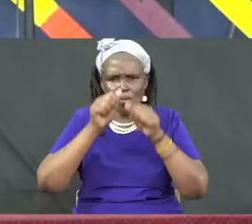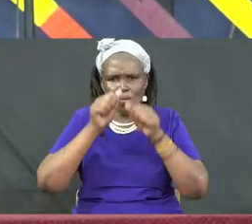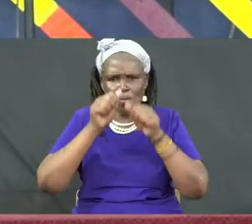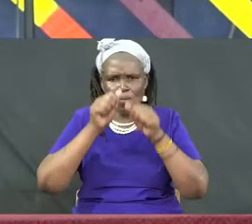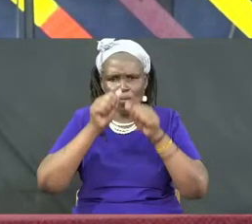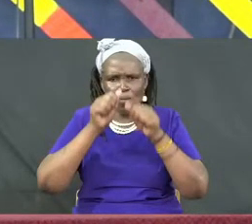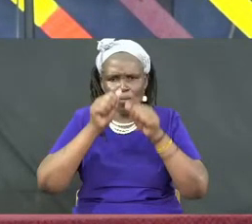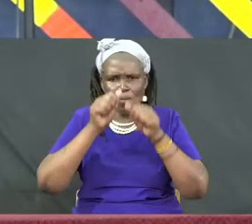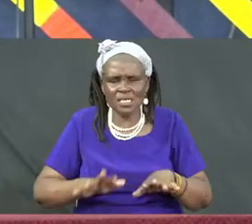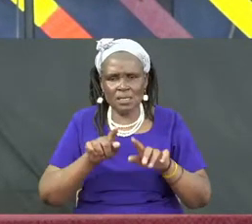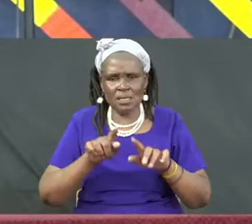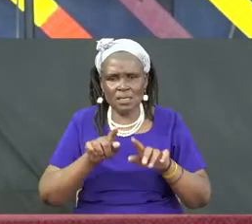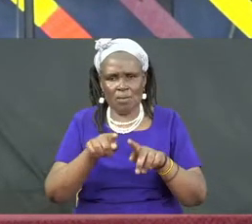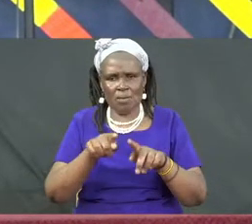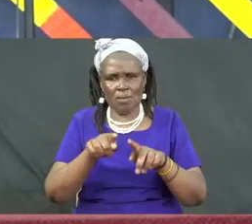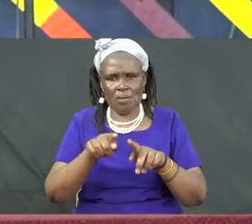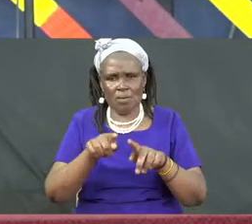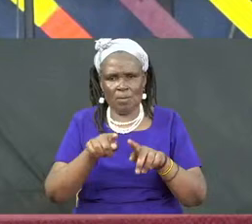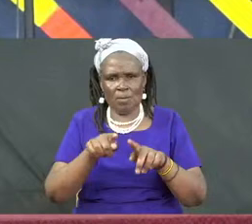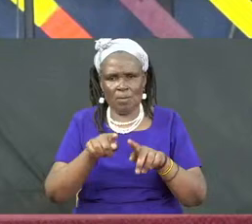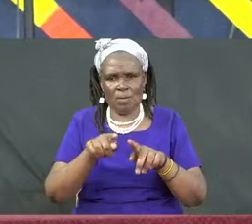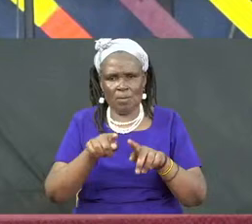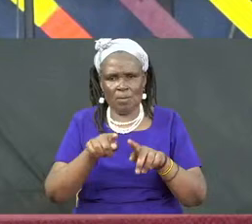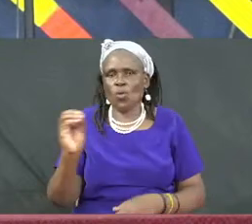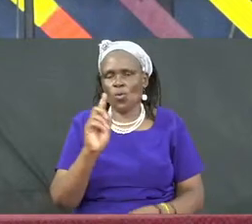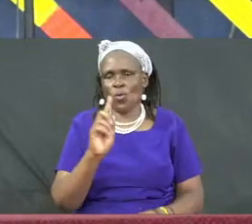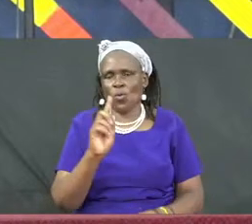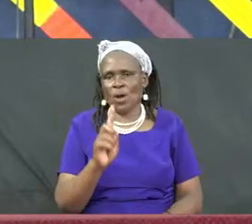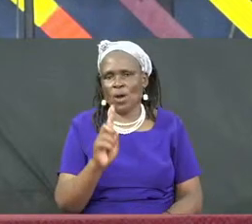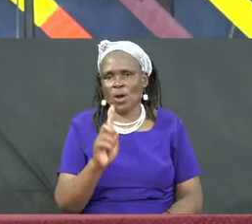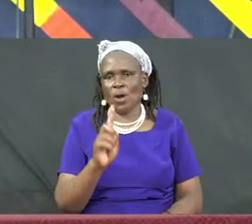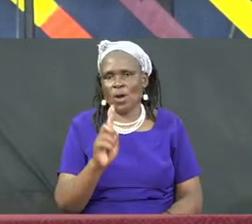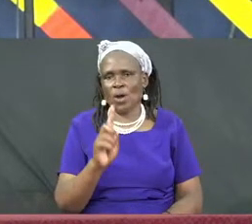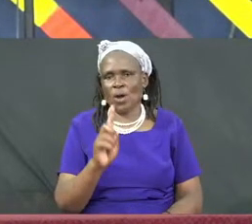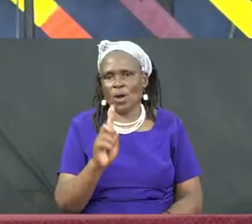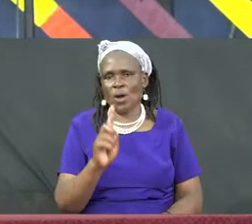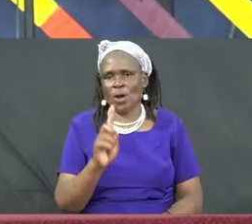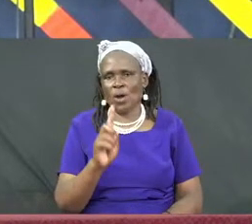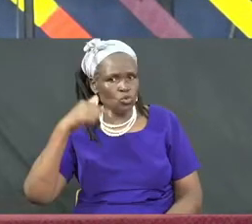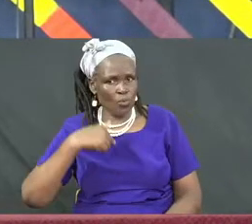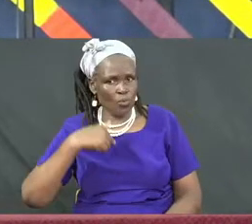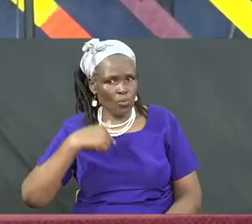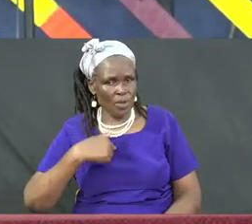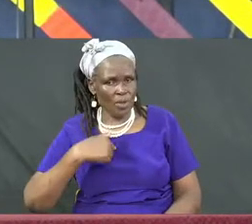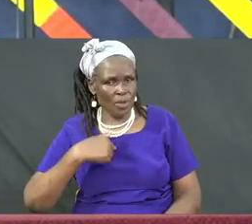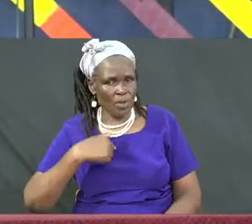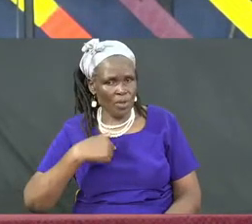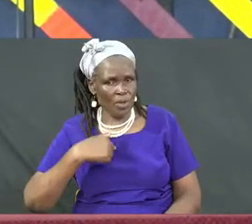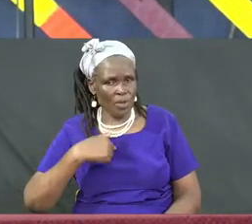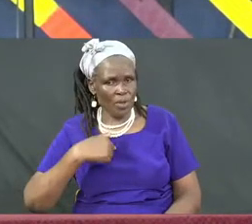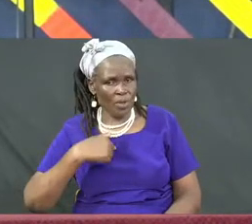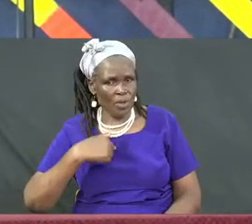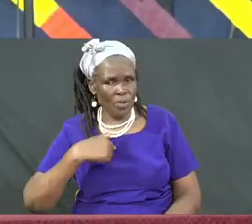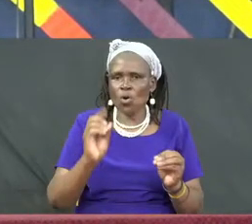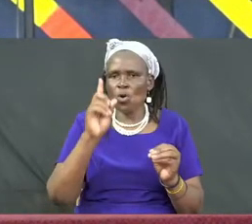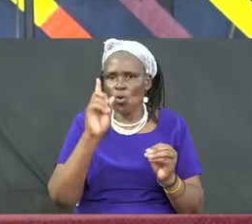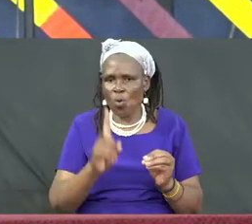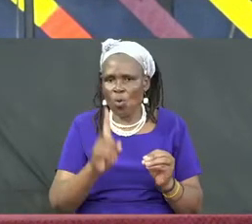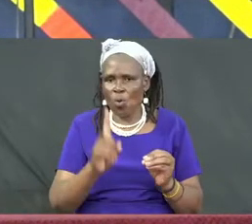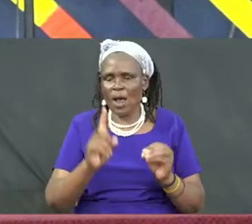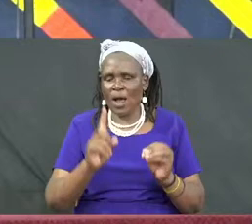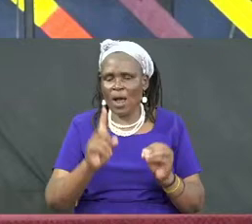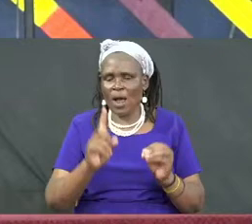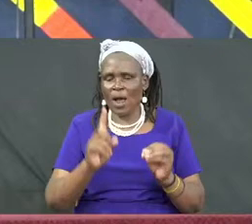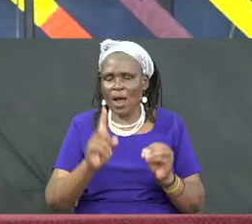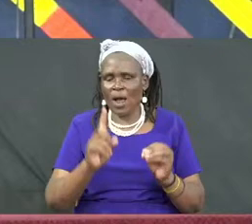blesses them. Why? Because no one, listen to me, children, no one can curse you if God